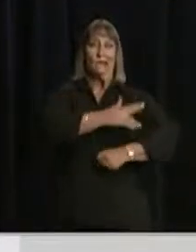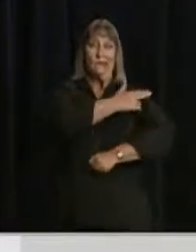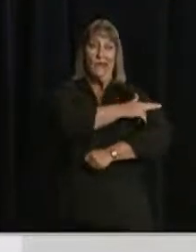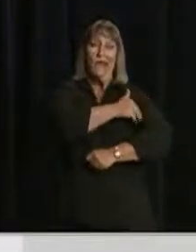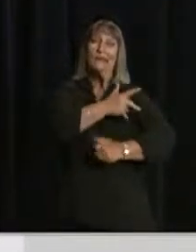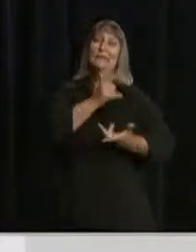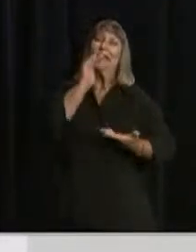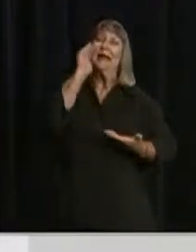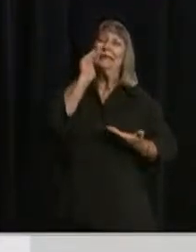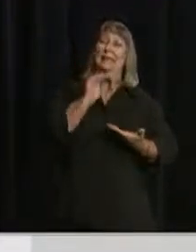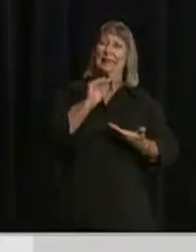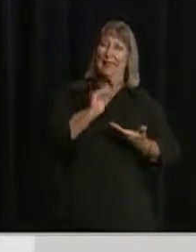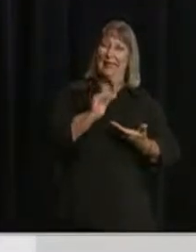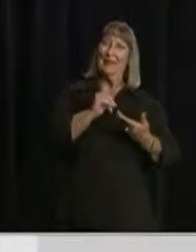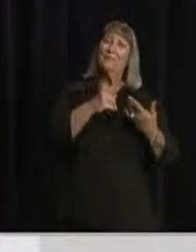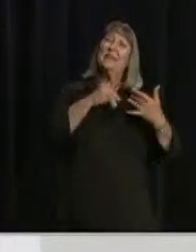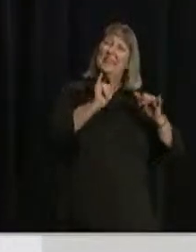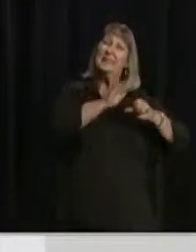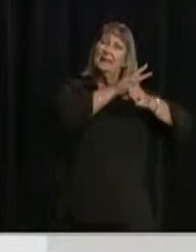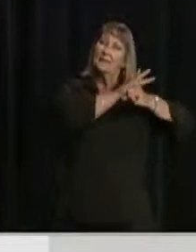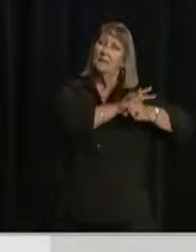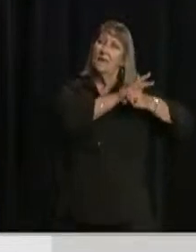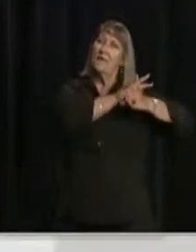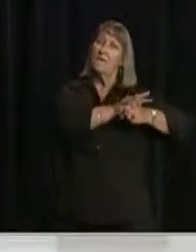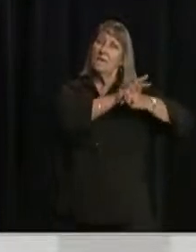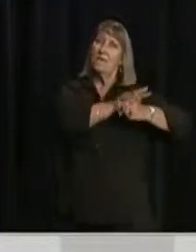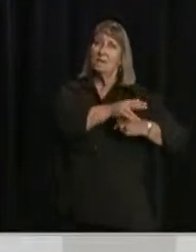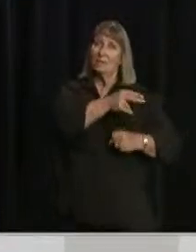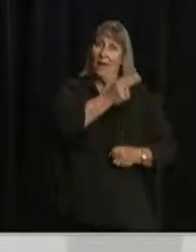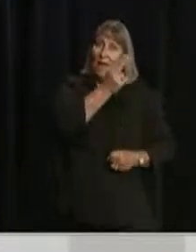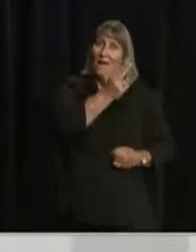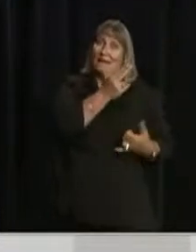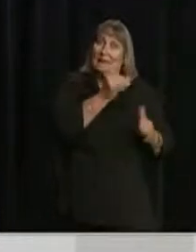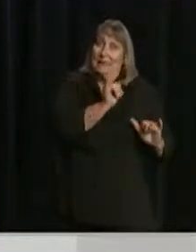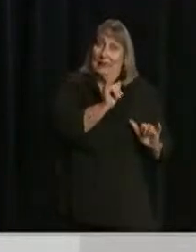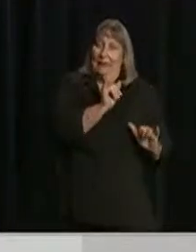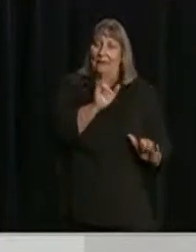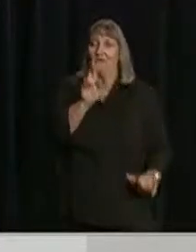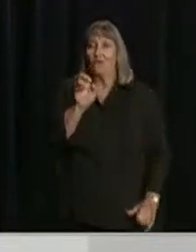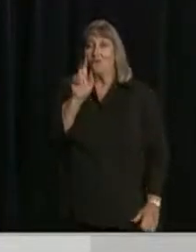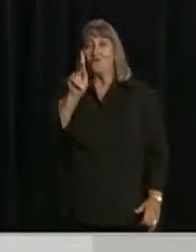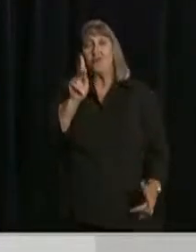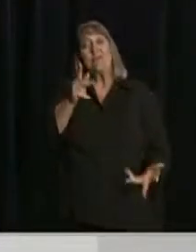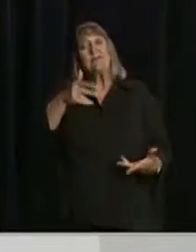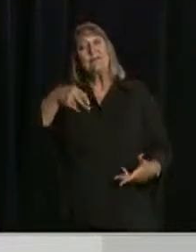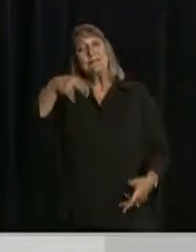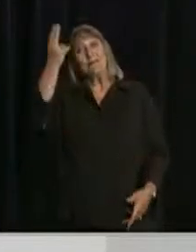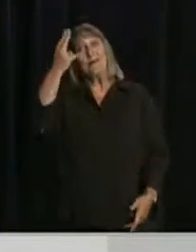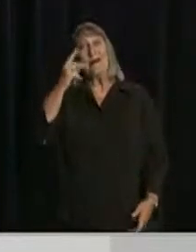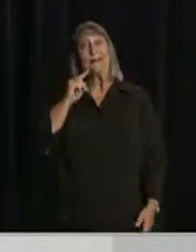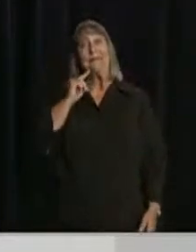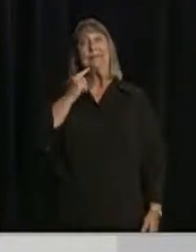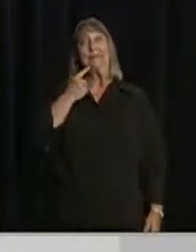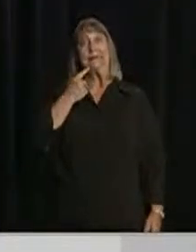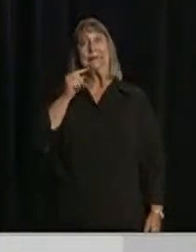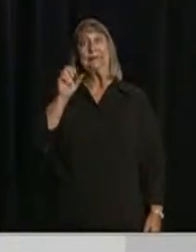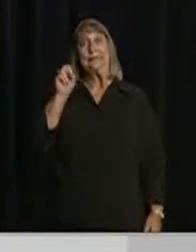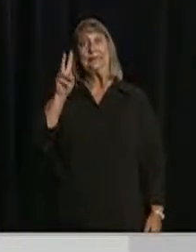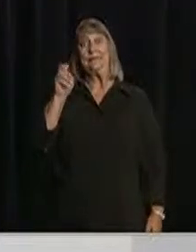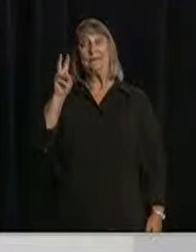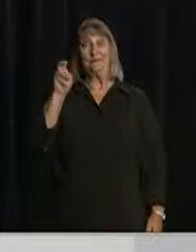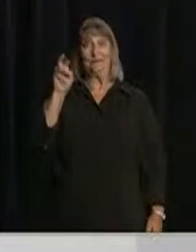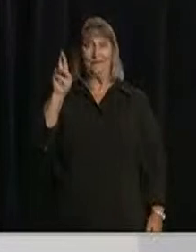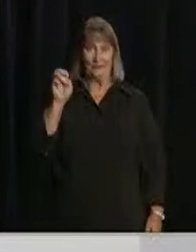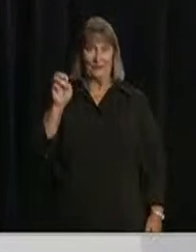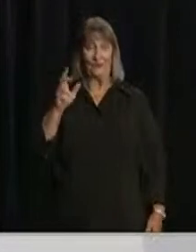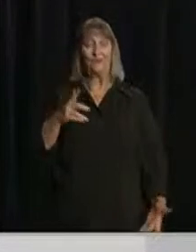in the higher end of the severe level. So overall, our risk level remains severe. These are some indicators